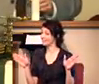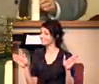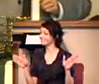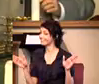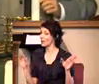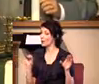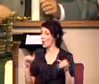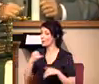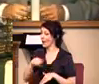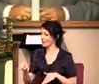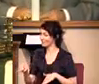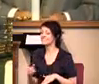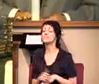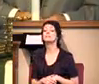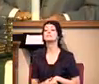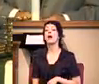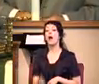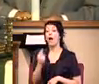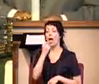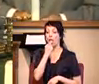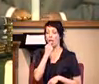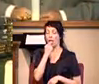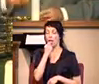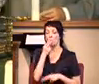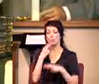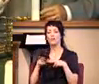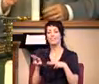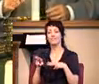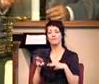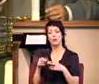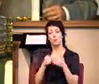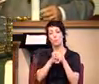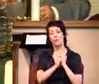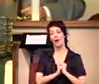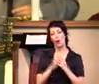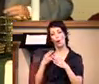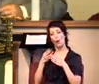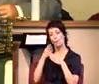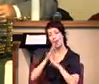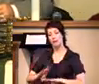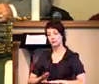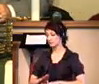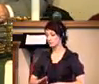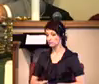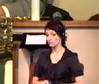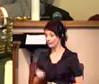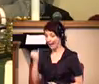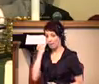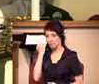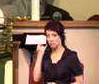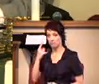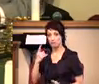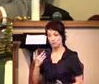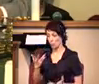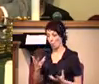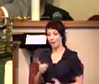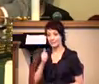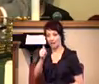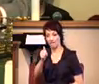it on your tongue with a brief prayer of blessing. If you would like to take the elements yourself, you may do that. Take